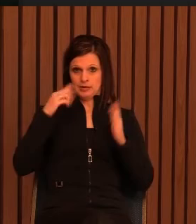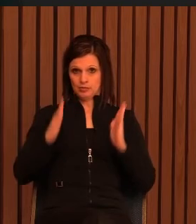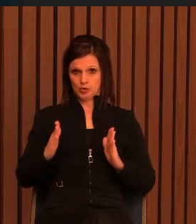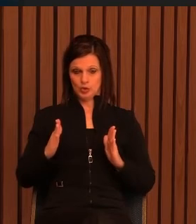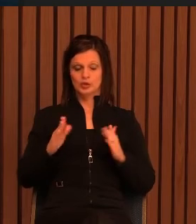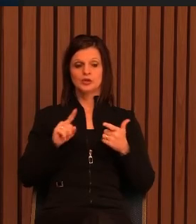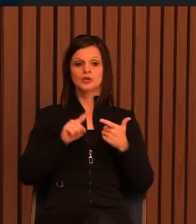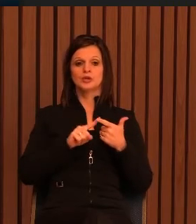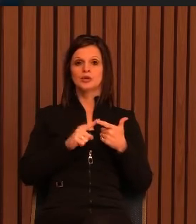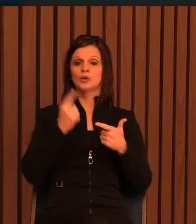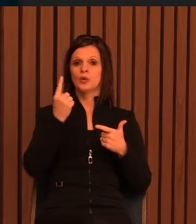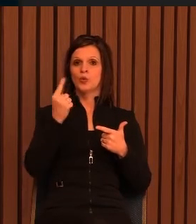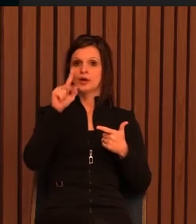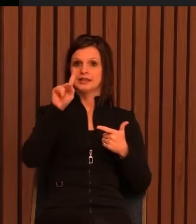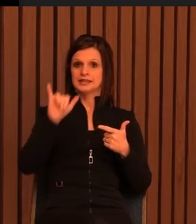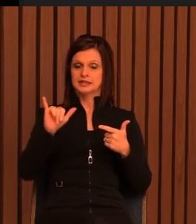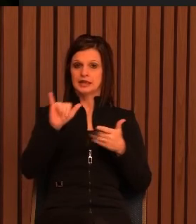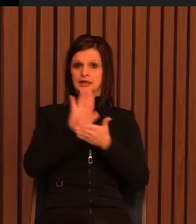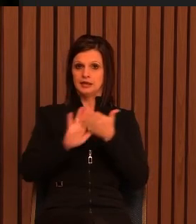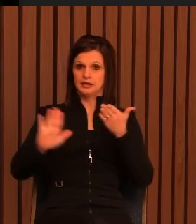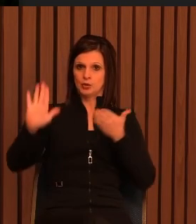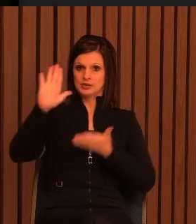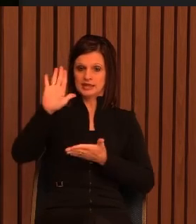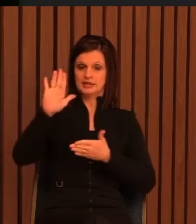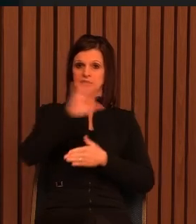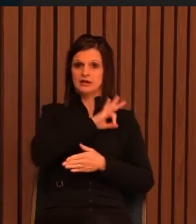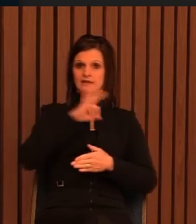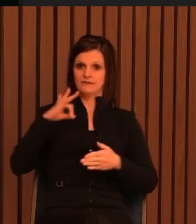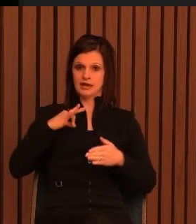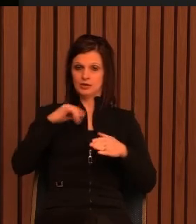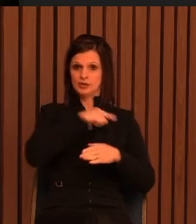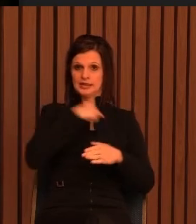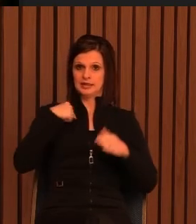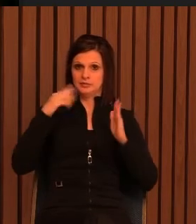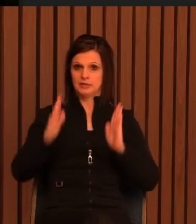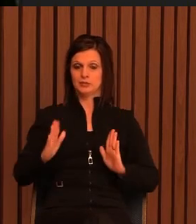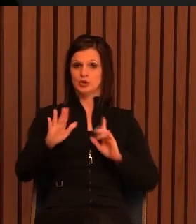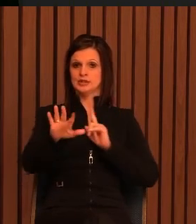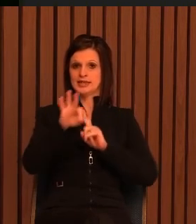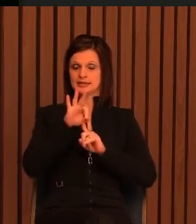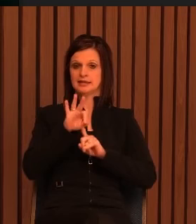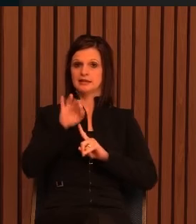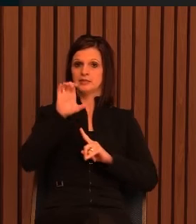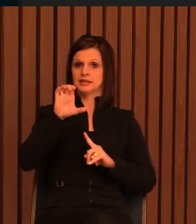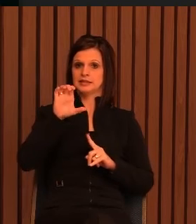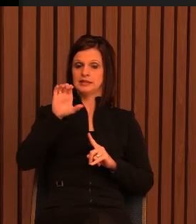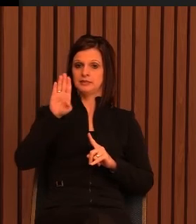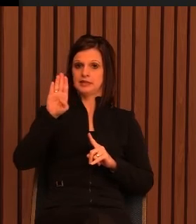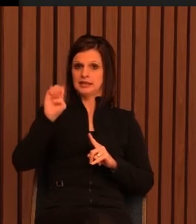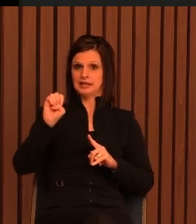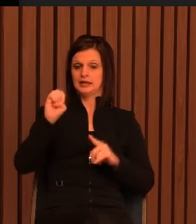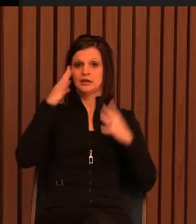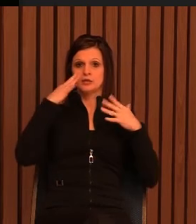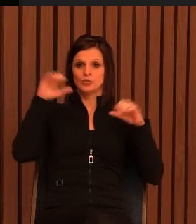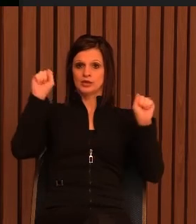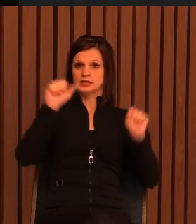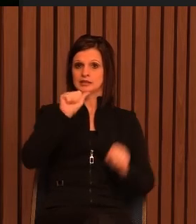participate, one Kentucky post-secondary faculty member designated by CBE President Aaron